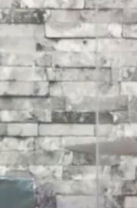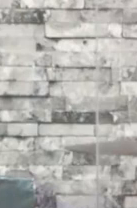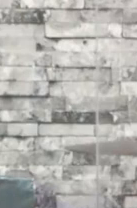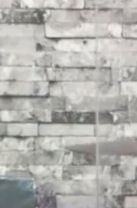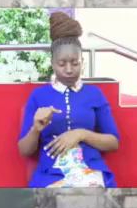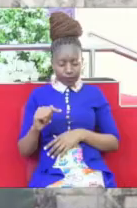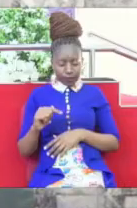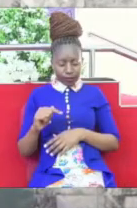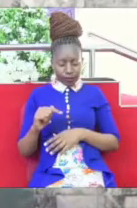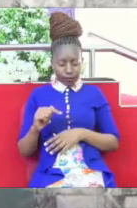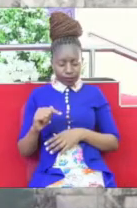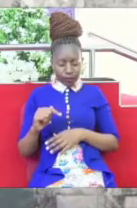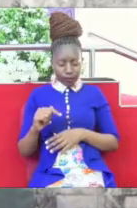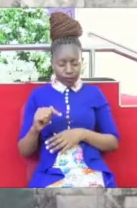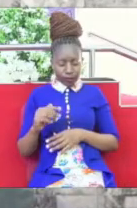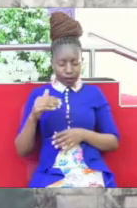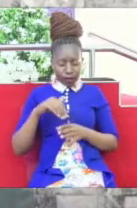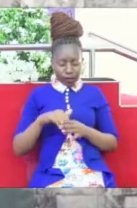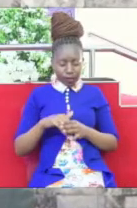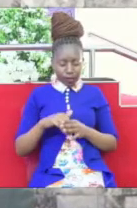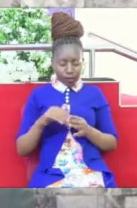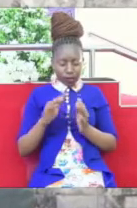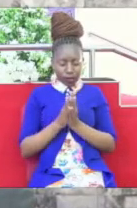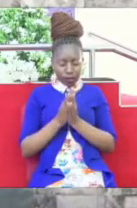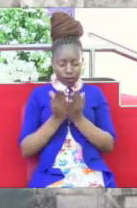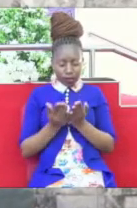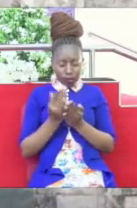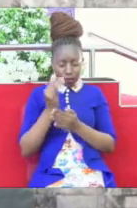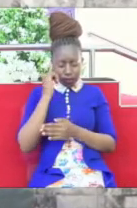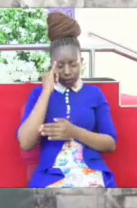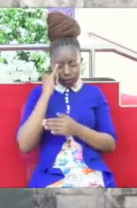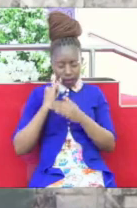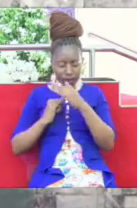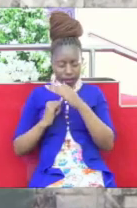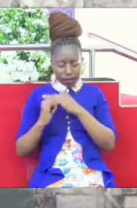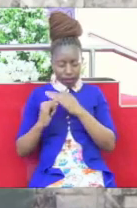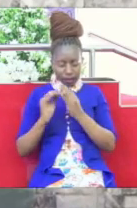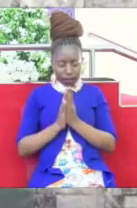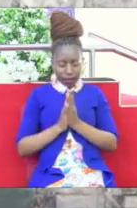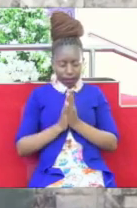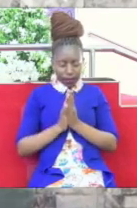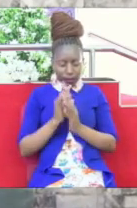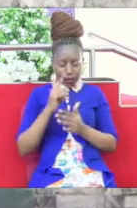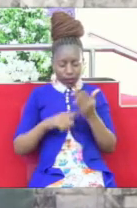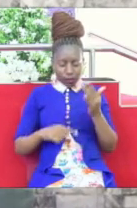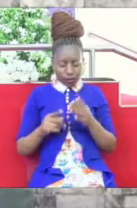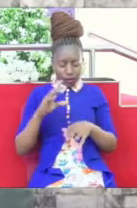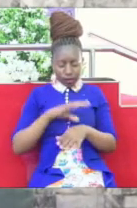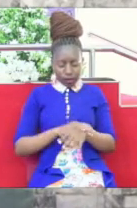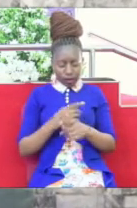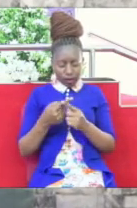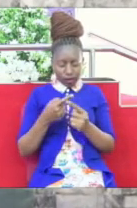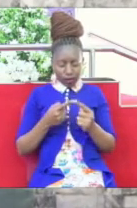Isaiah 6:6-7. Then one of the seraphim flew to me with a live coal in his hand, which he had taken from the tongs of the